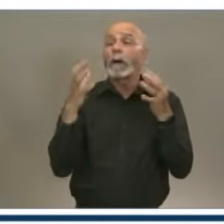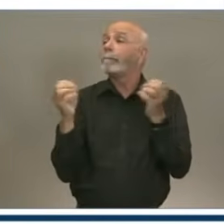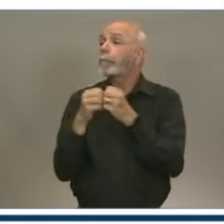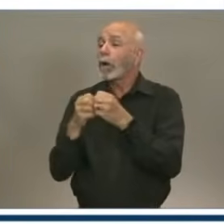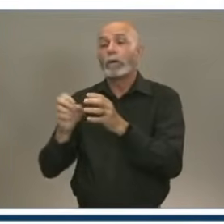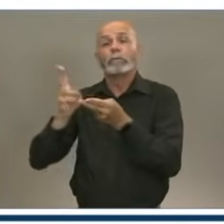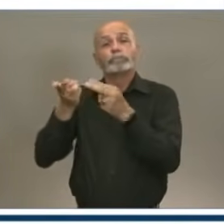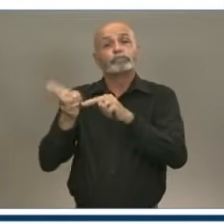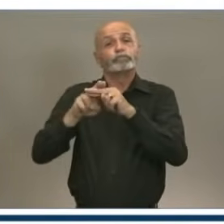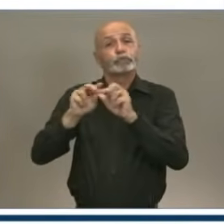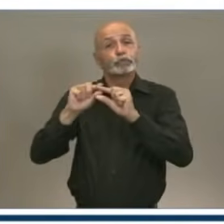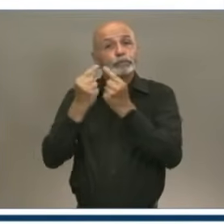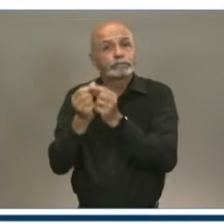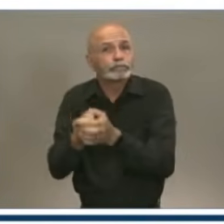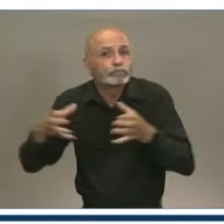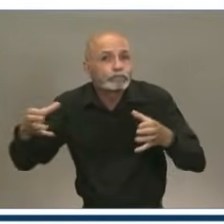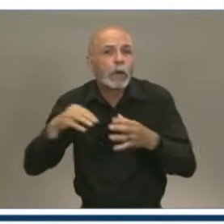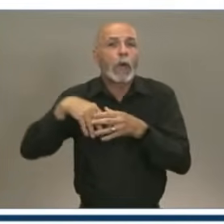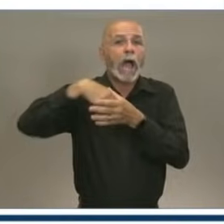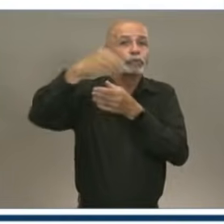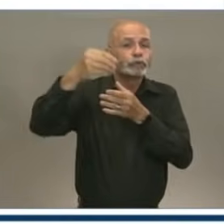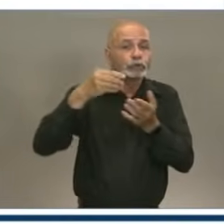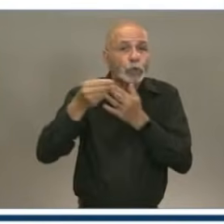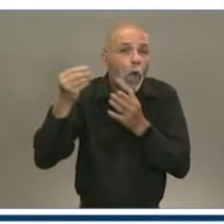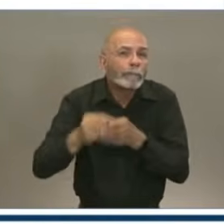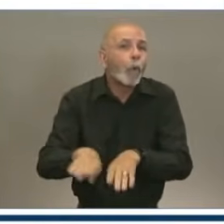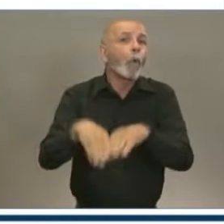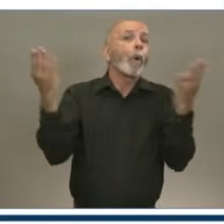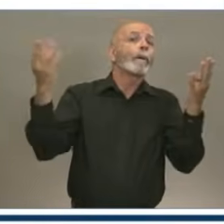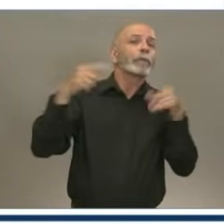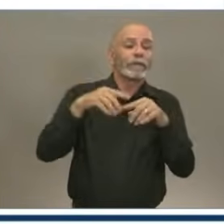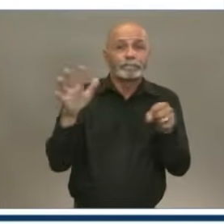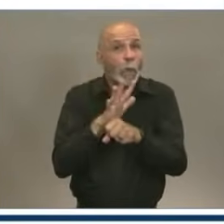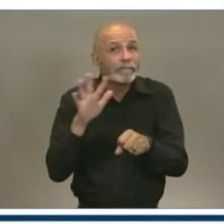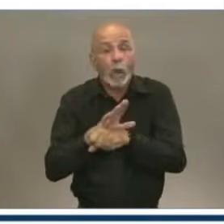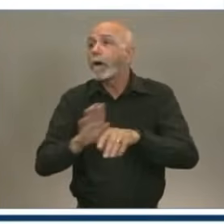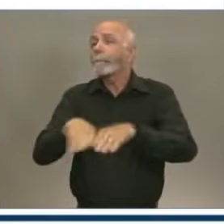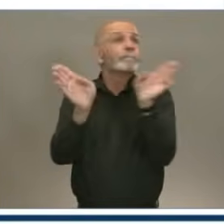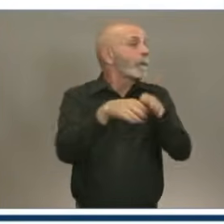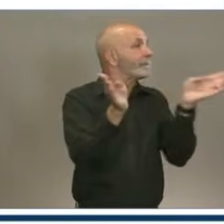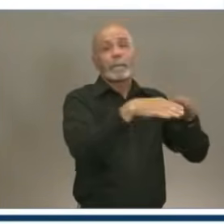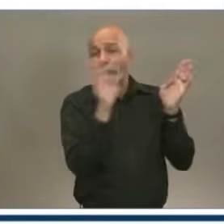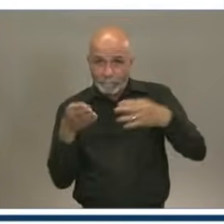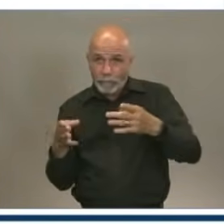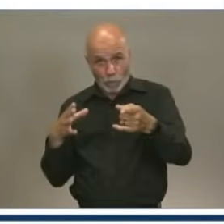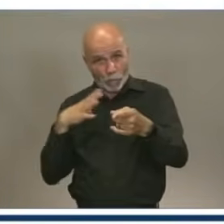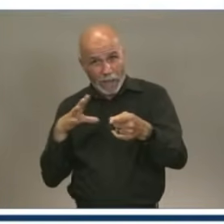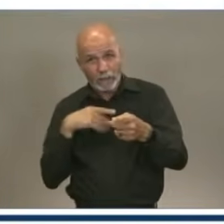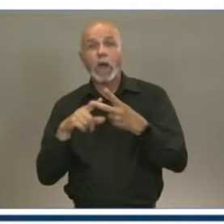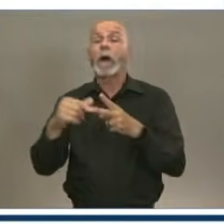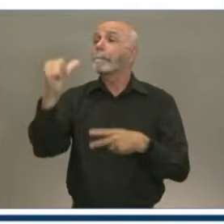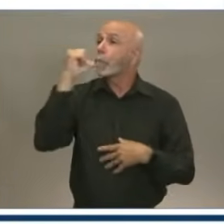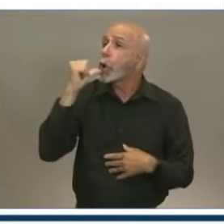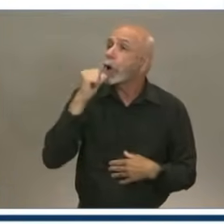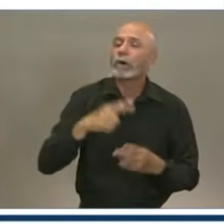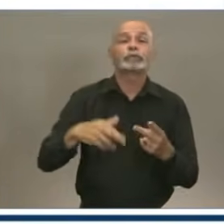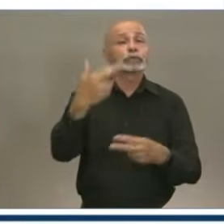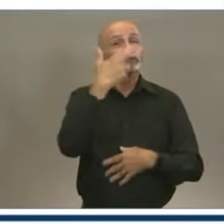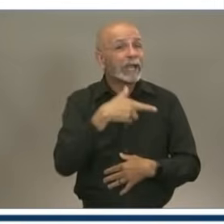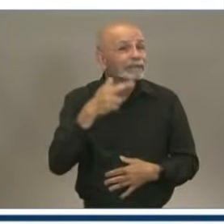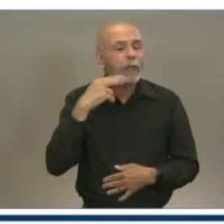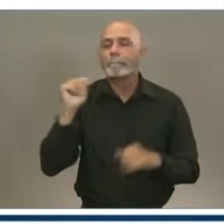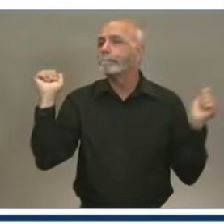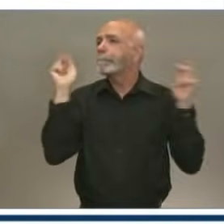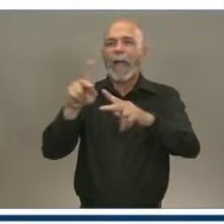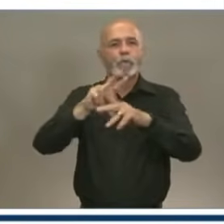be permitted. Retail and shopping back to full capacity. Bars and restaurants back to regular hours. Festivals and